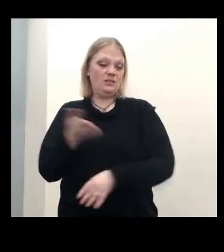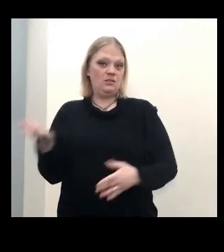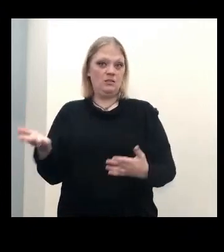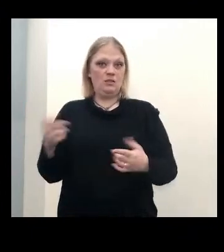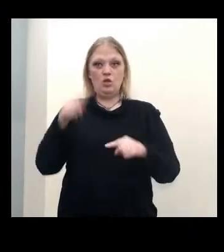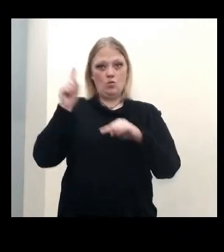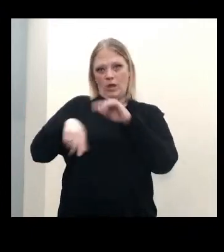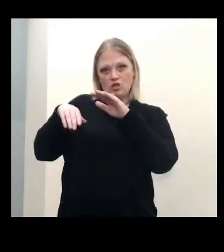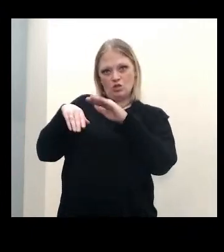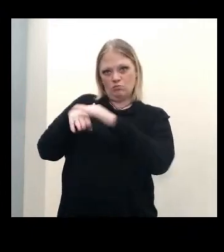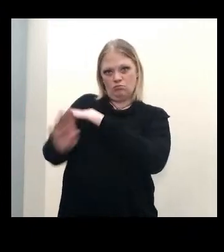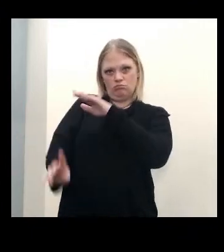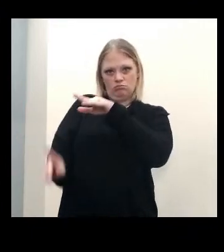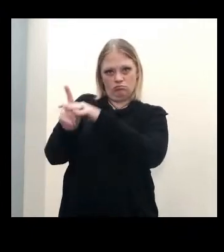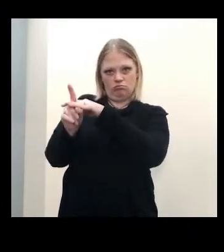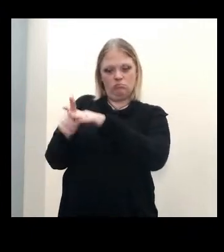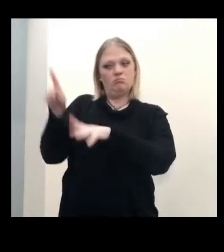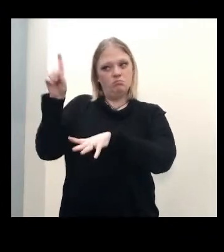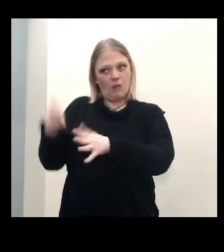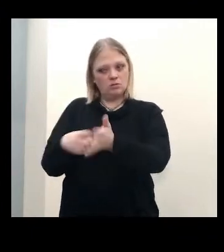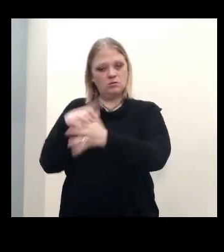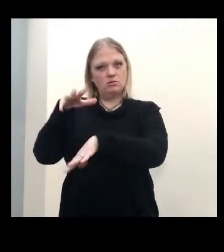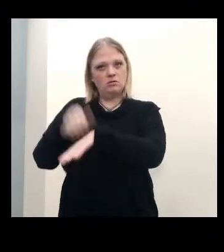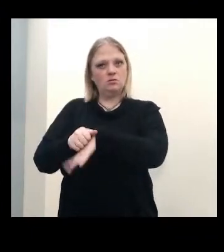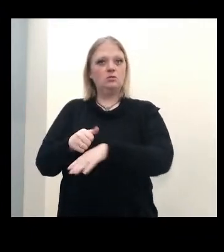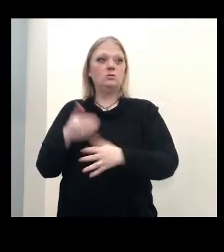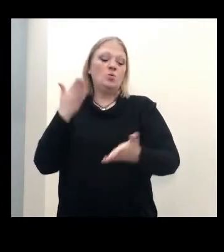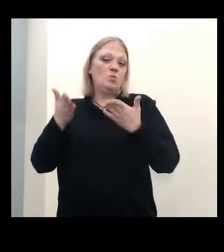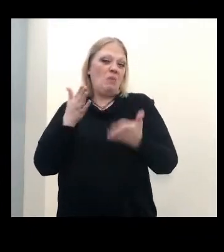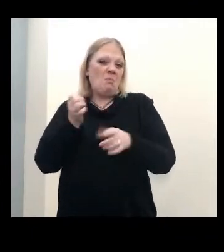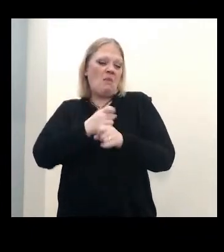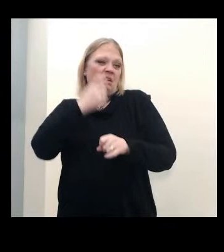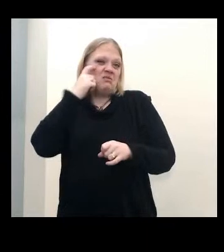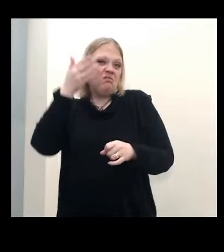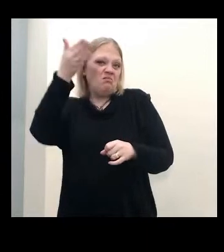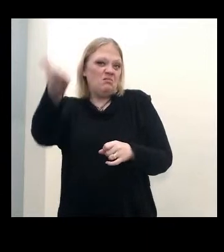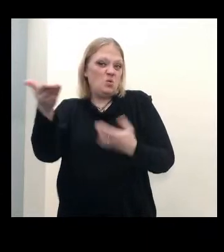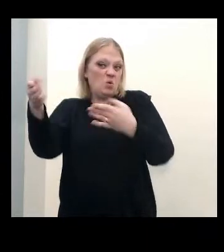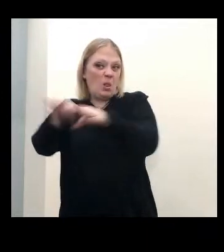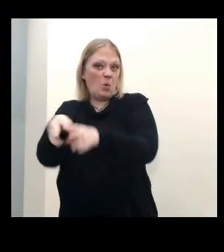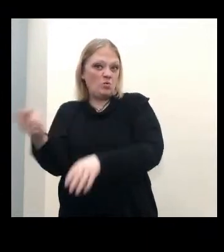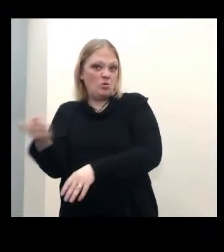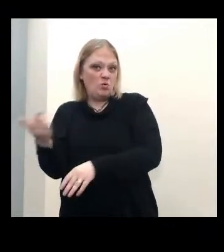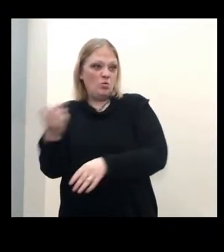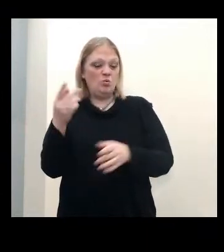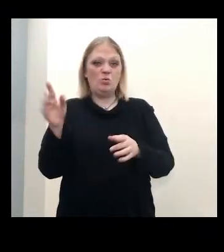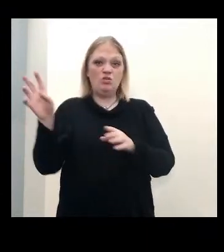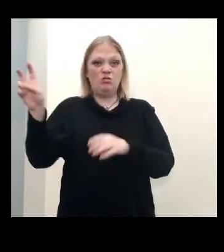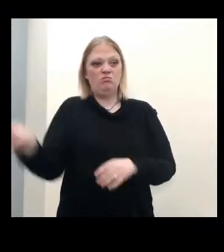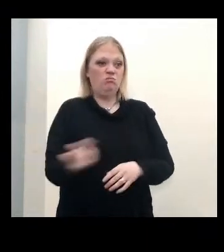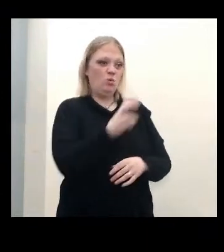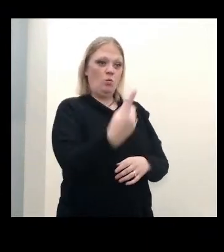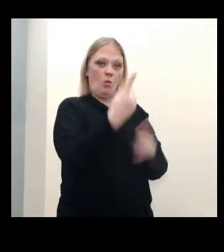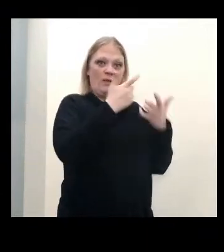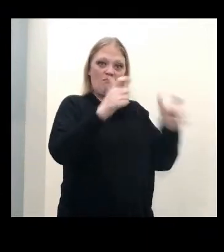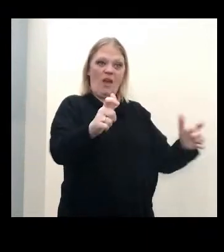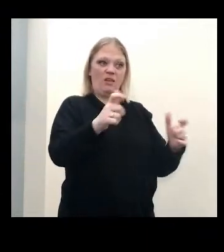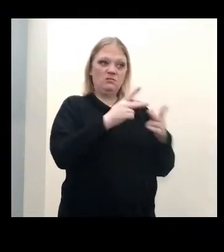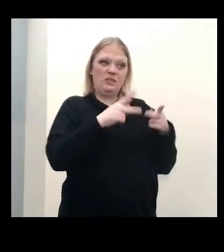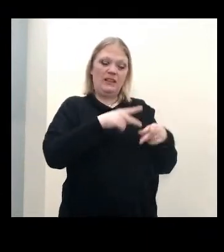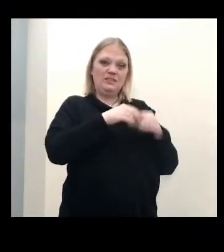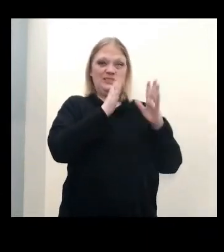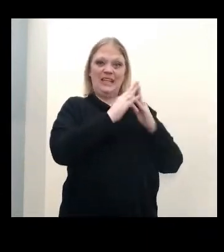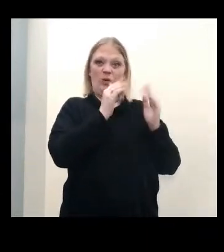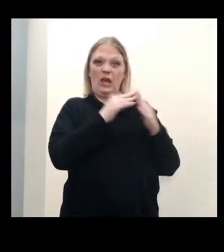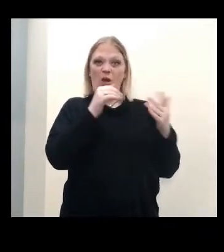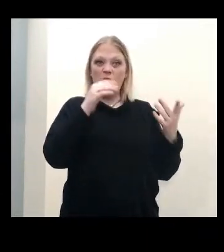can't just walk in. You got to have an appointment, but it might make sense in the future for us to close those clinics and just have one mass vaccination site in downtown